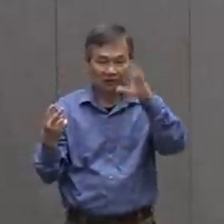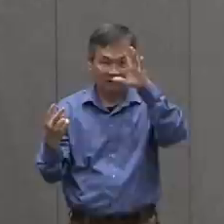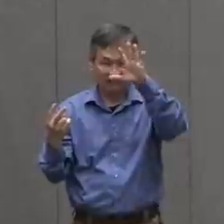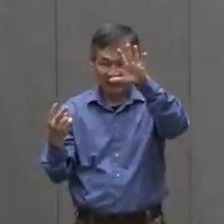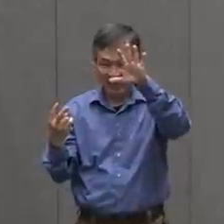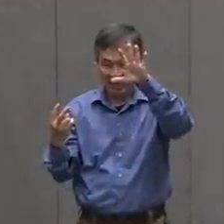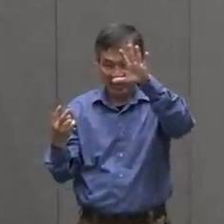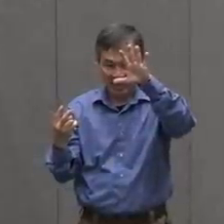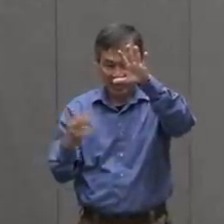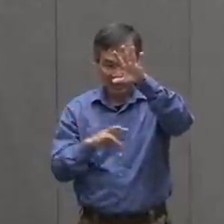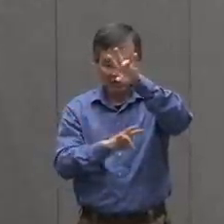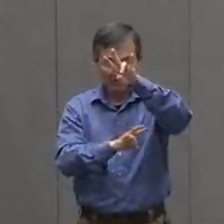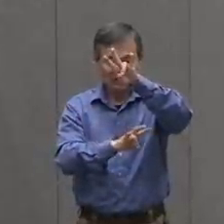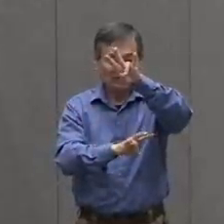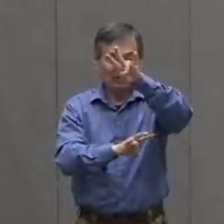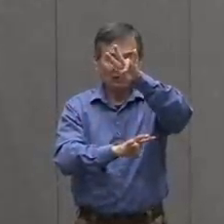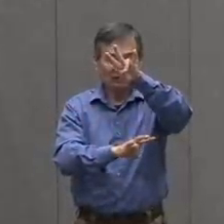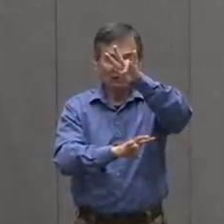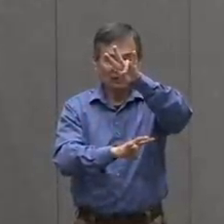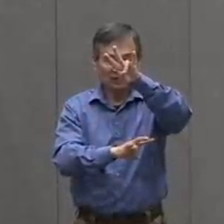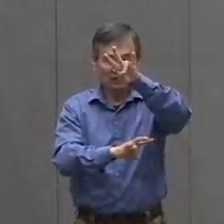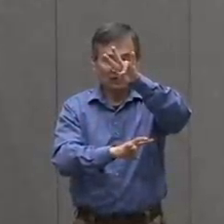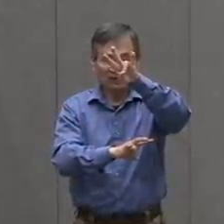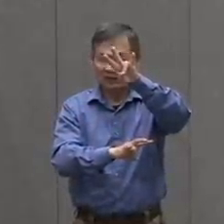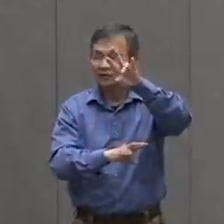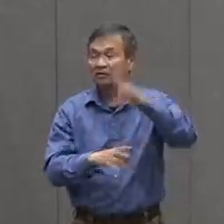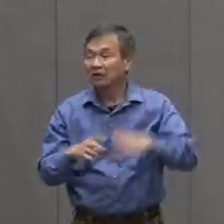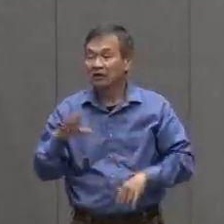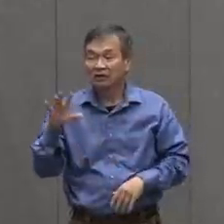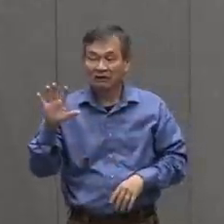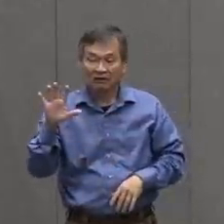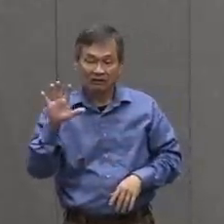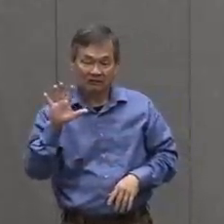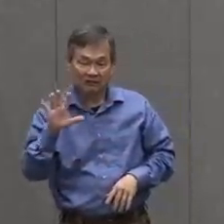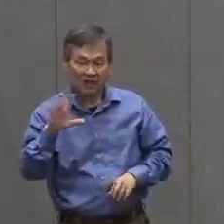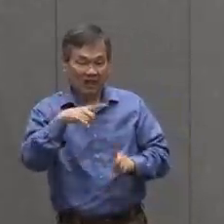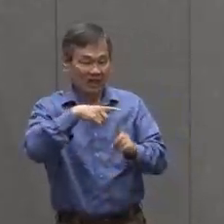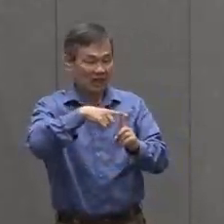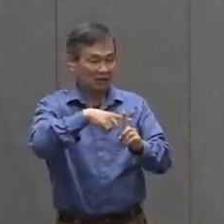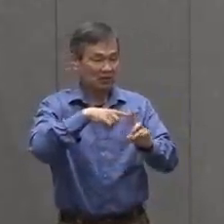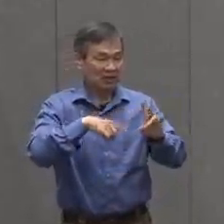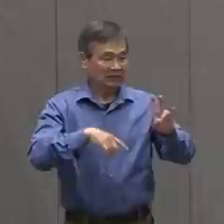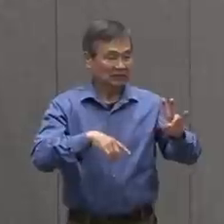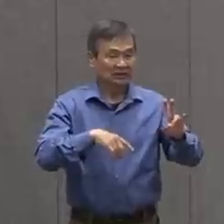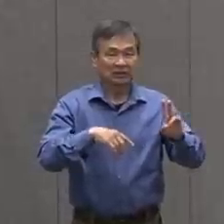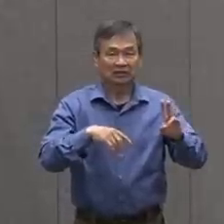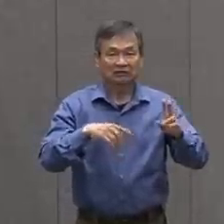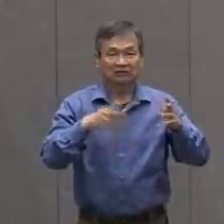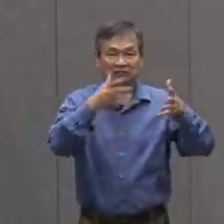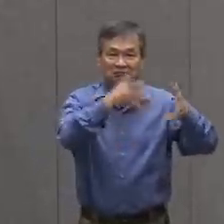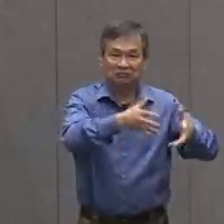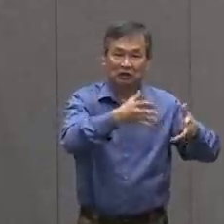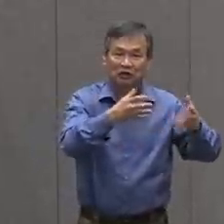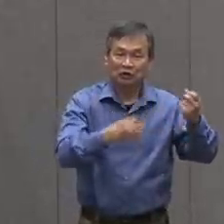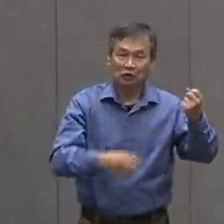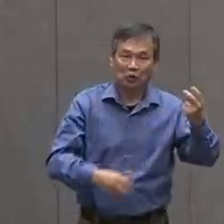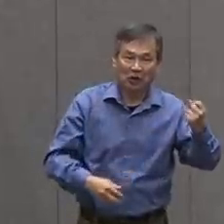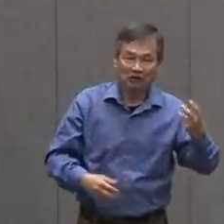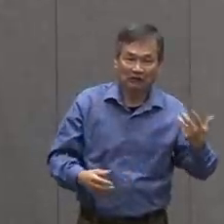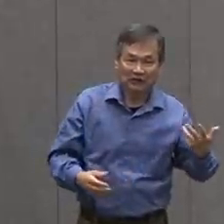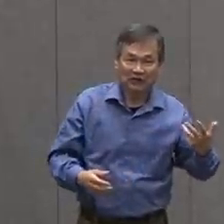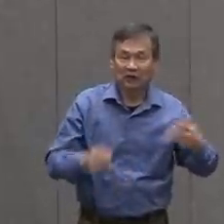I add them all together, 5 plus 7, I will get 12 stickers.